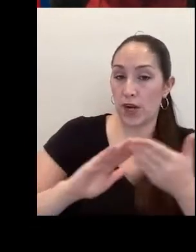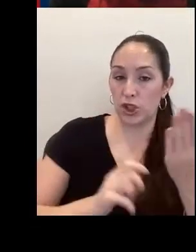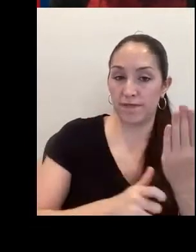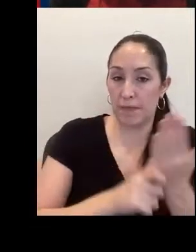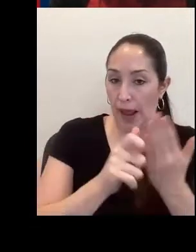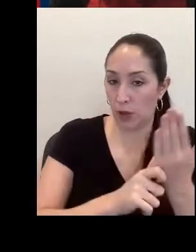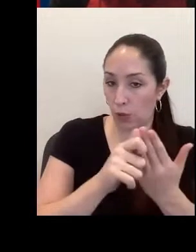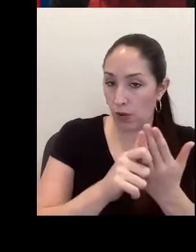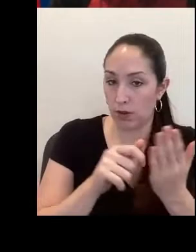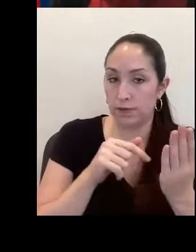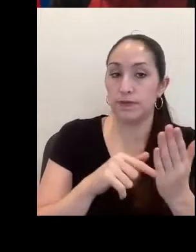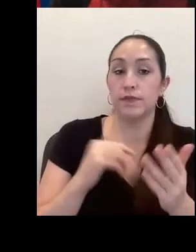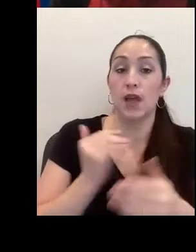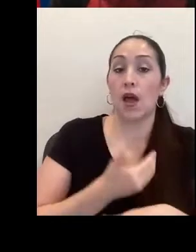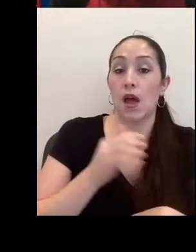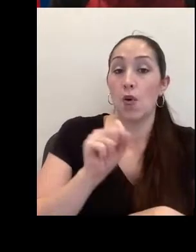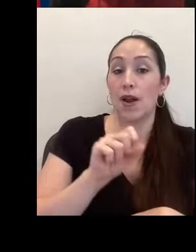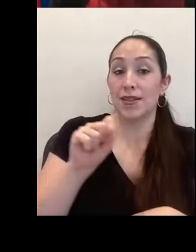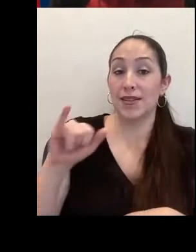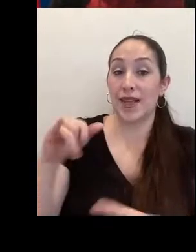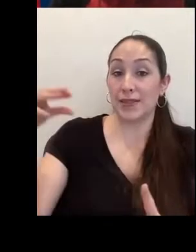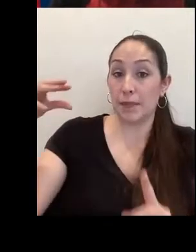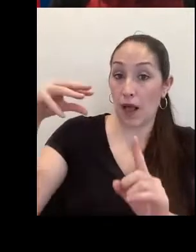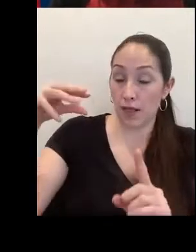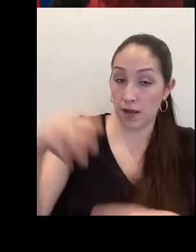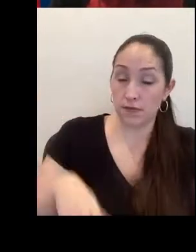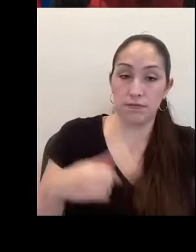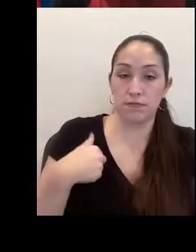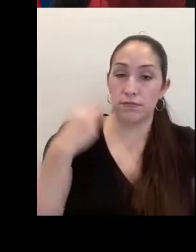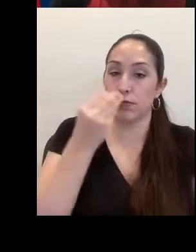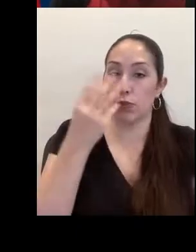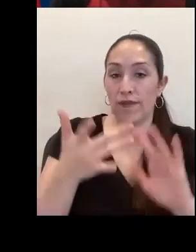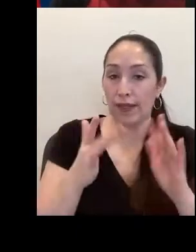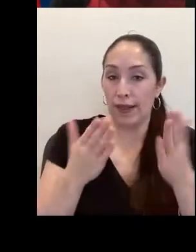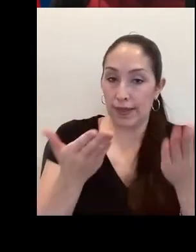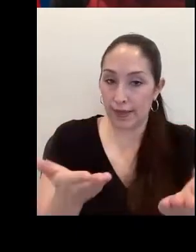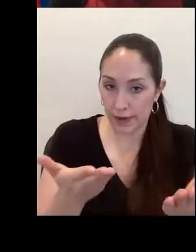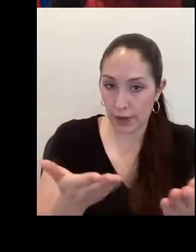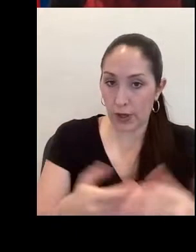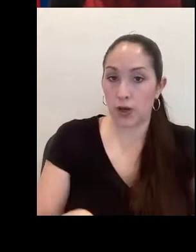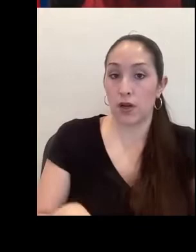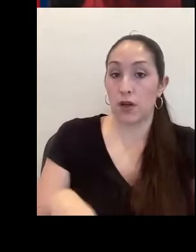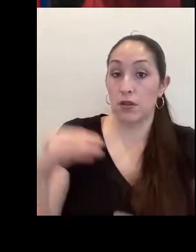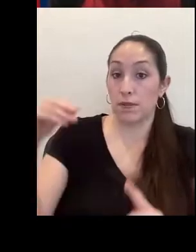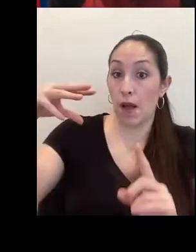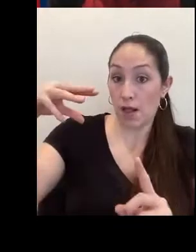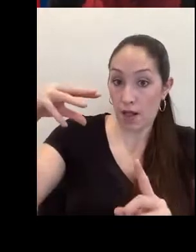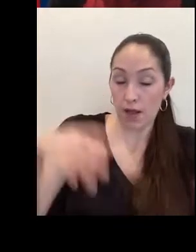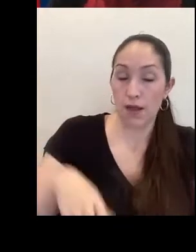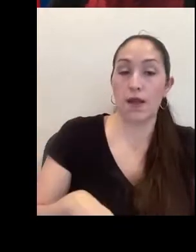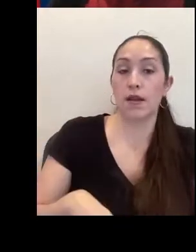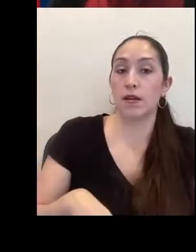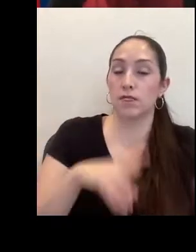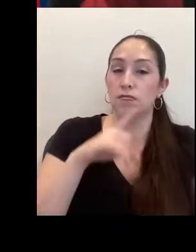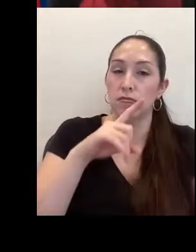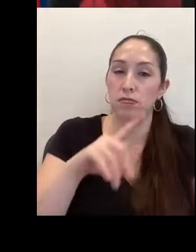our SSI spotlights. There is a beautiful hyperlink that is on there. The spotlights gives a detailed